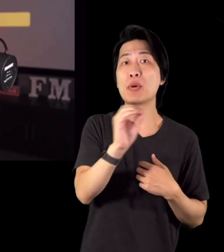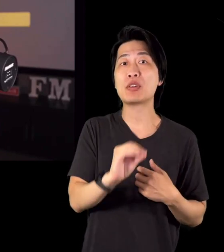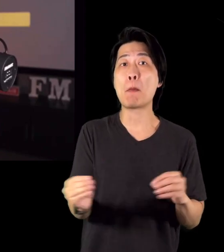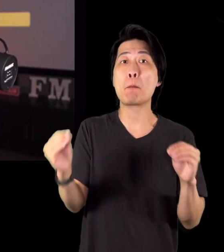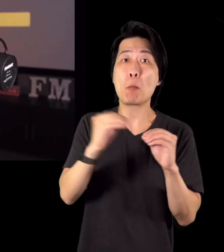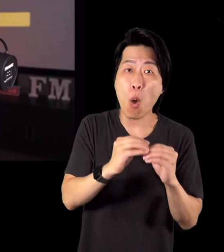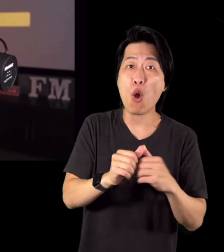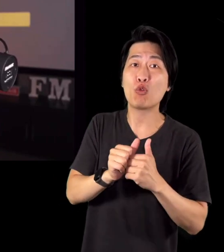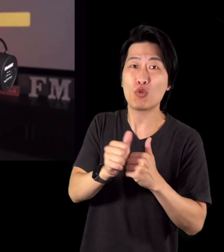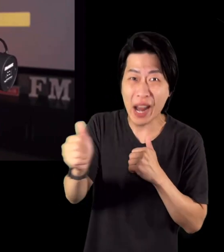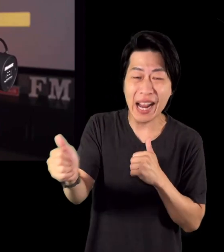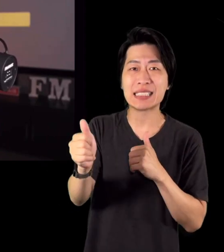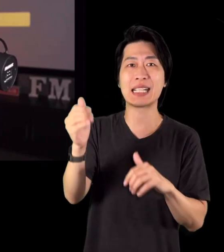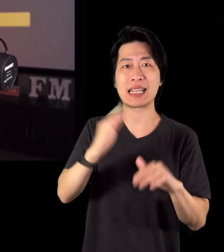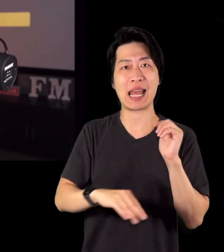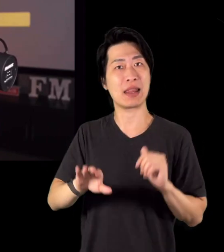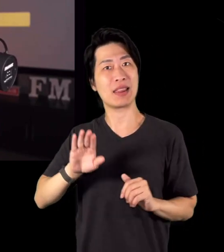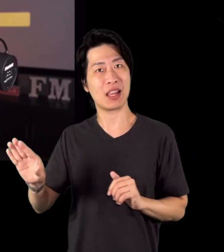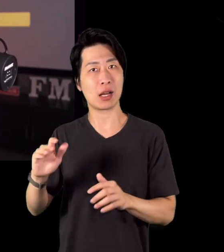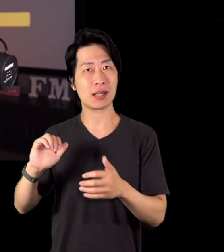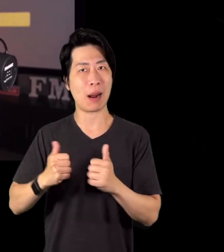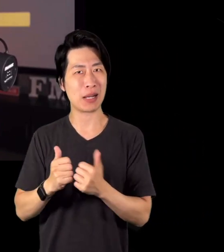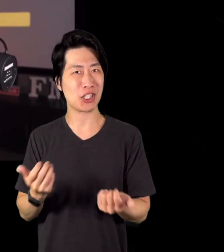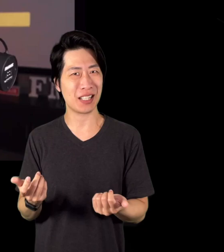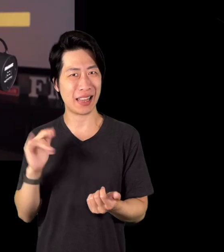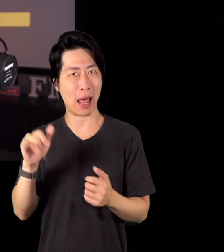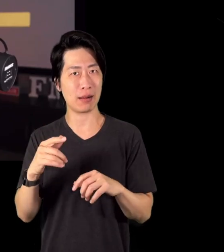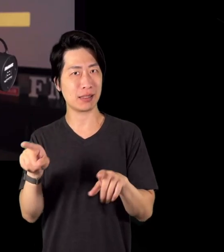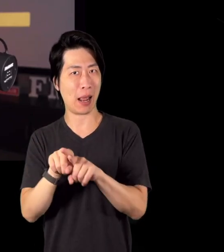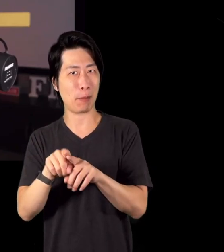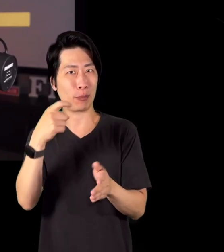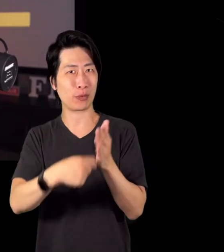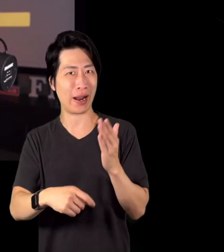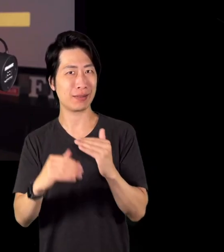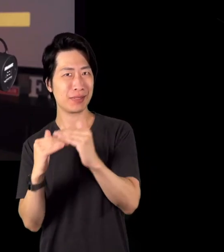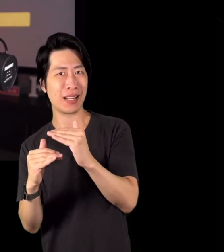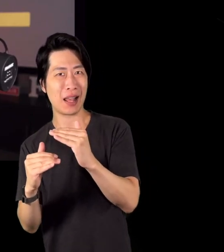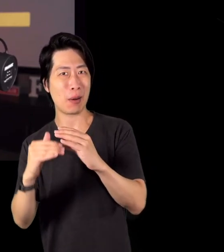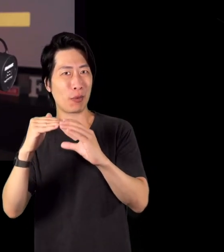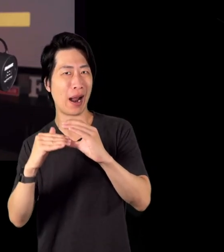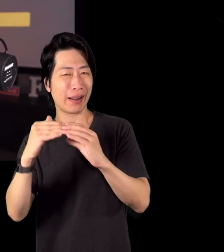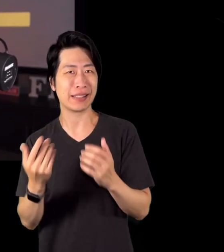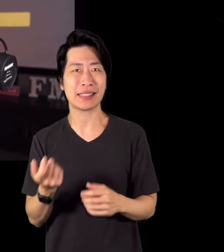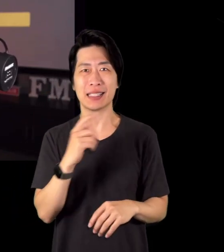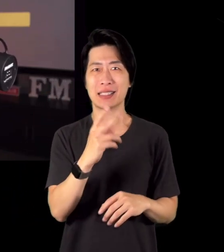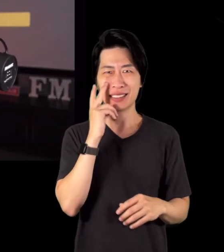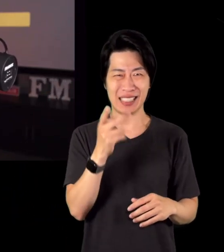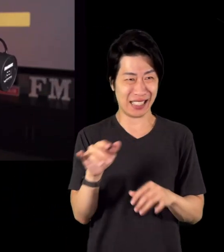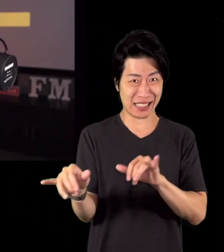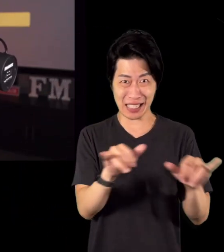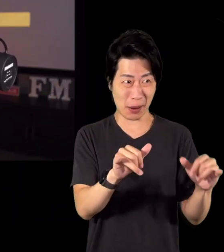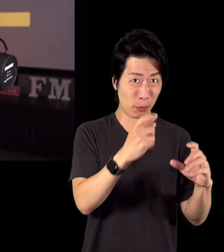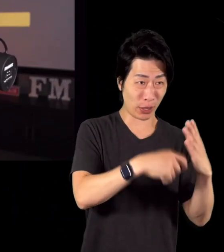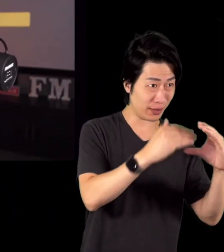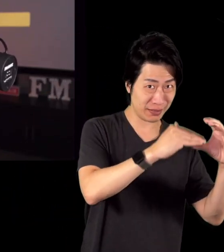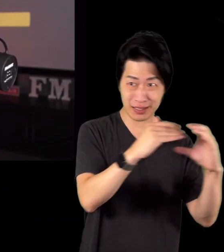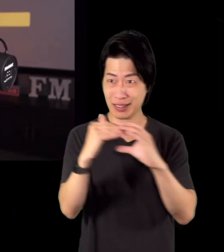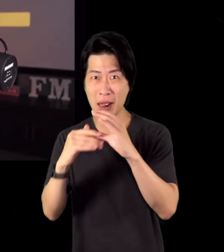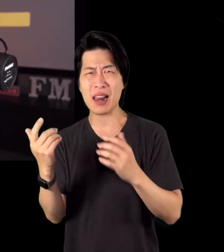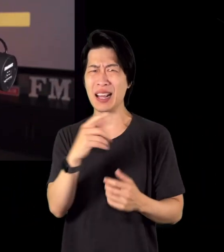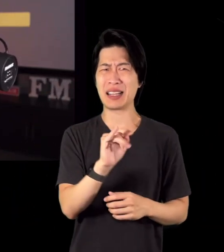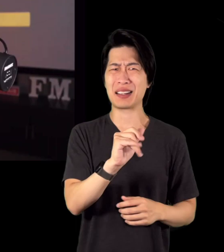competition in that price bracket. It shouldn't be a surprise that in that specific price bracket, Tesla is absolutely dominating, and that's why they